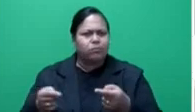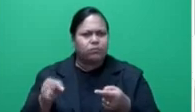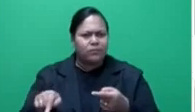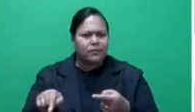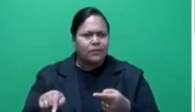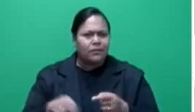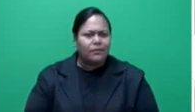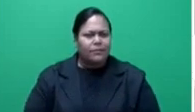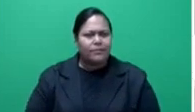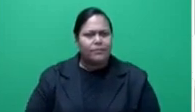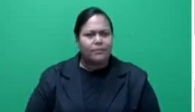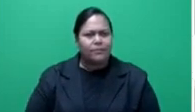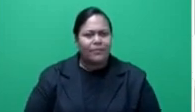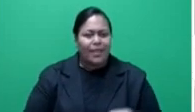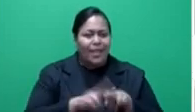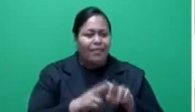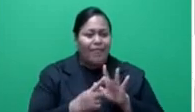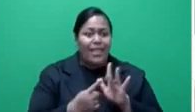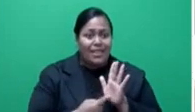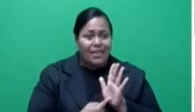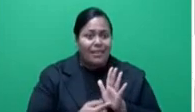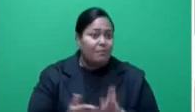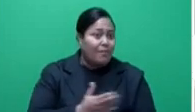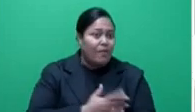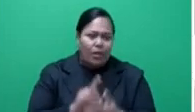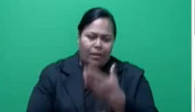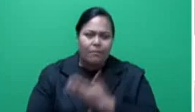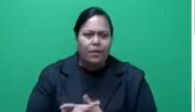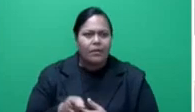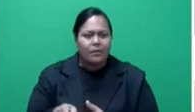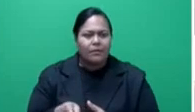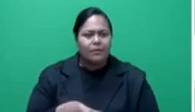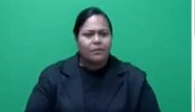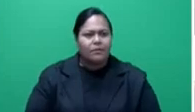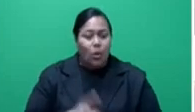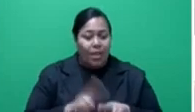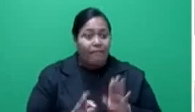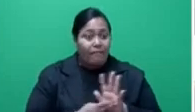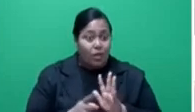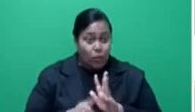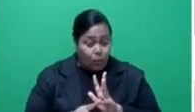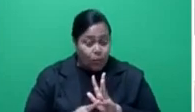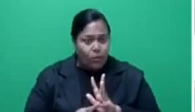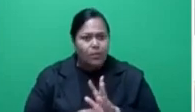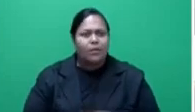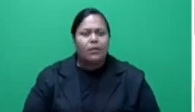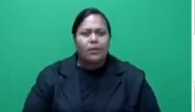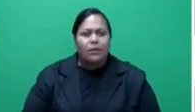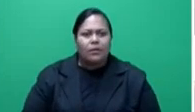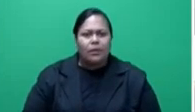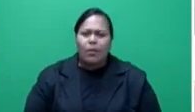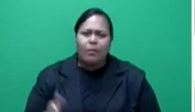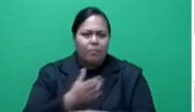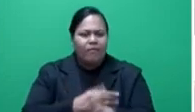Institute, those of you know that, or FIT, Free Institute of Technology. And in fact, FNU inherited many of those people who were used